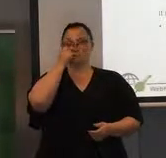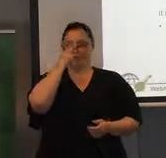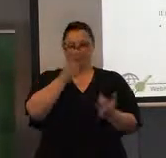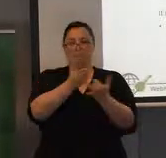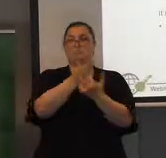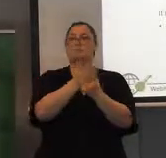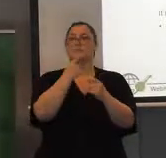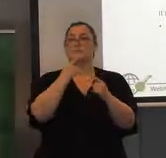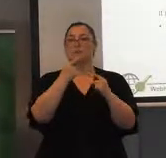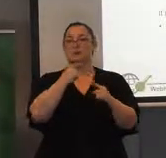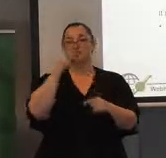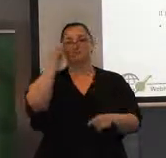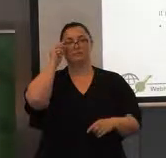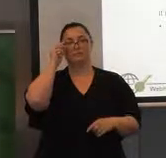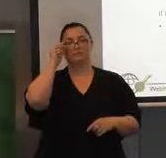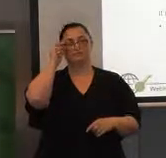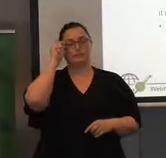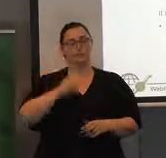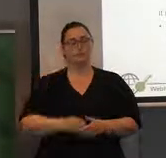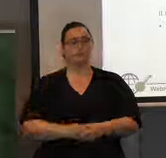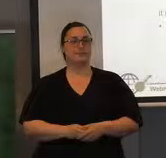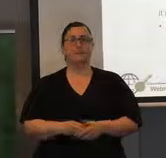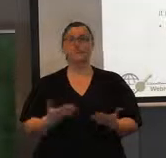access for information.